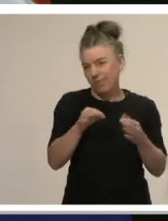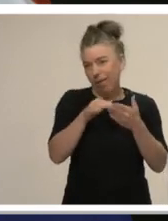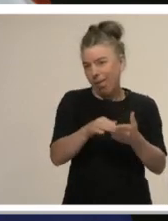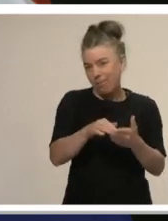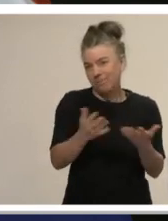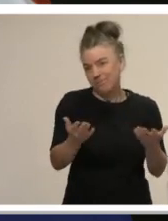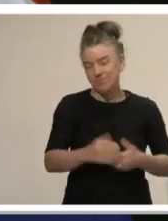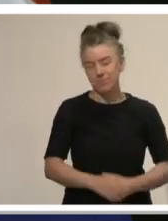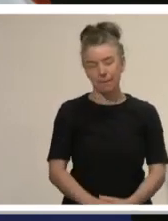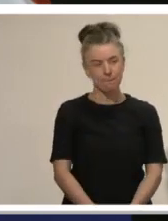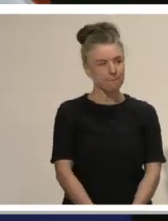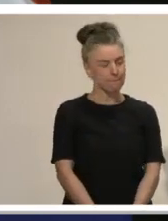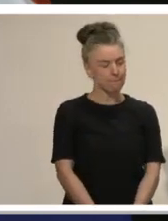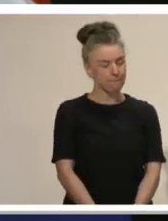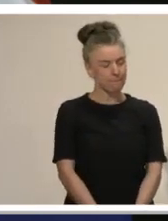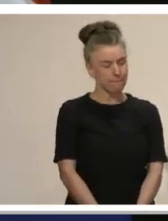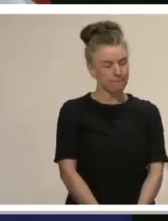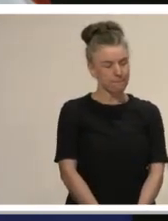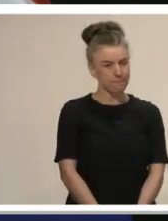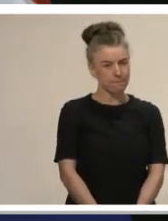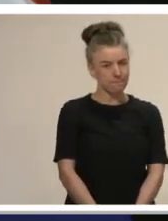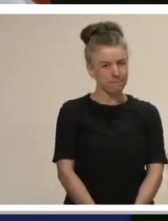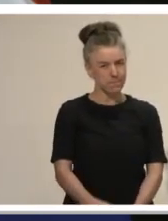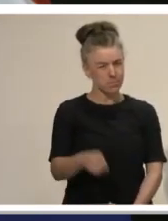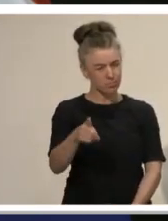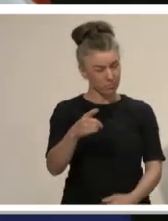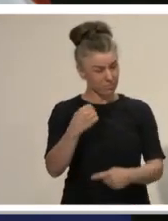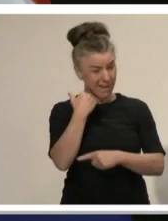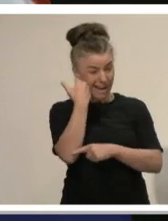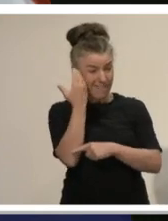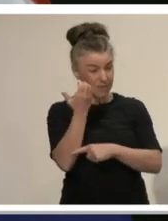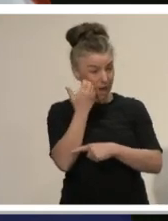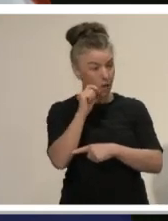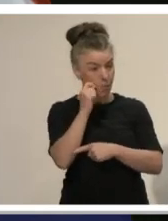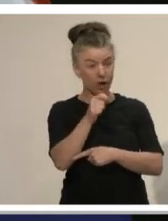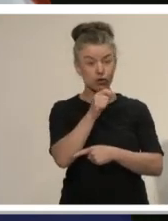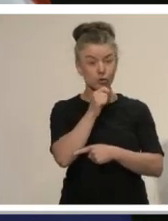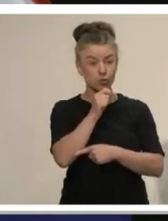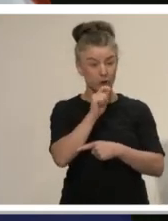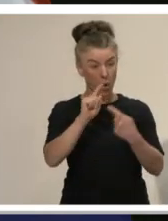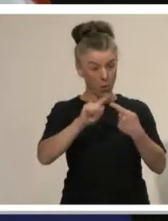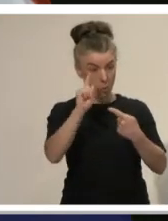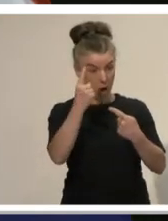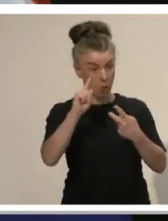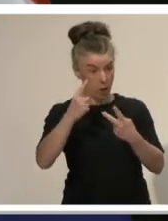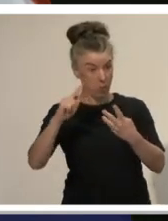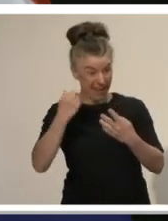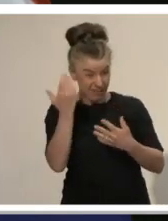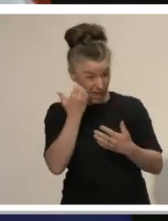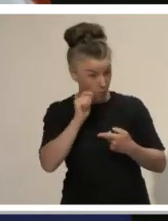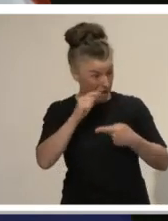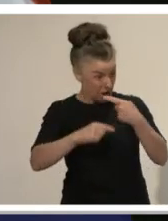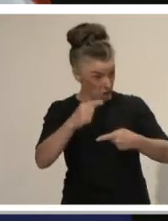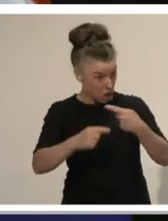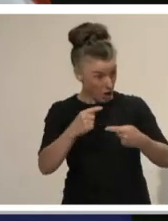you continue these daily press briefings when we go into level 3, and what will be the plan going into level 2? I expect